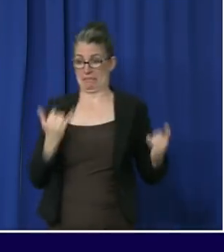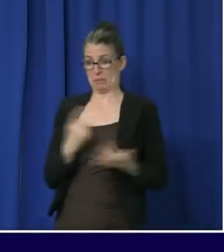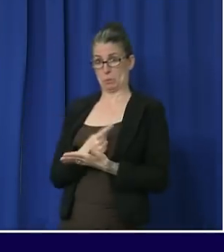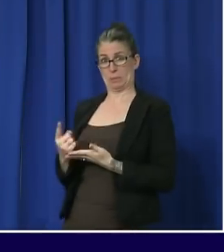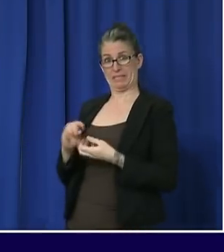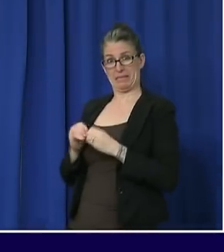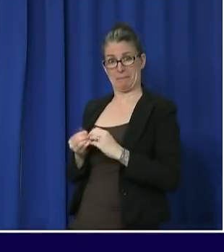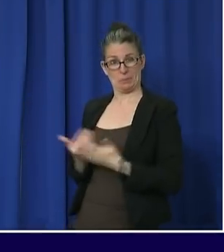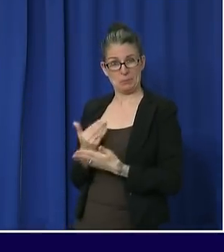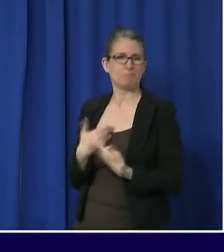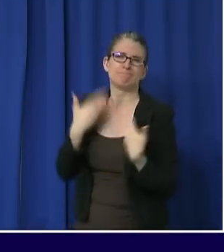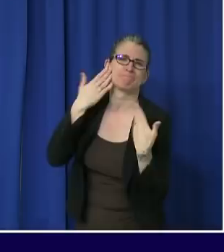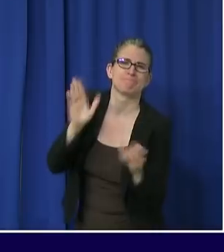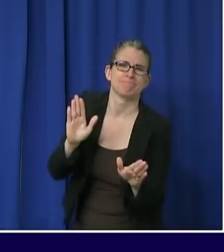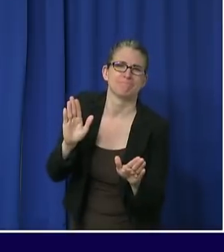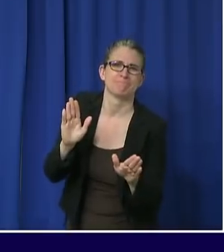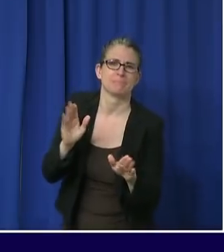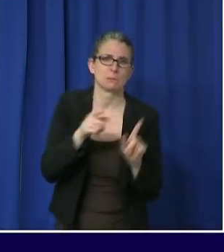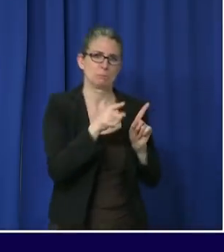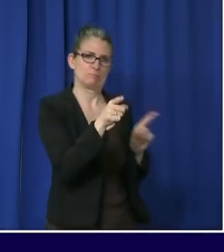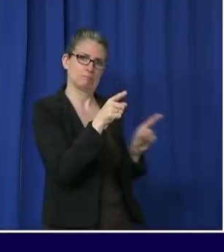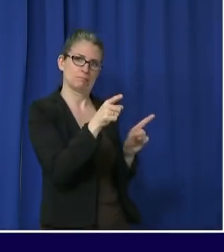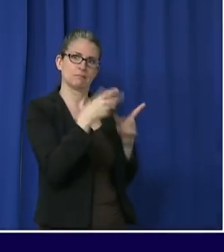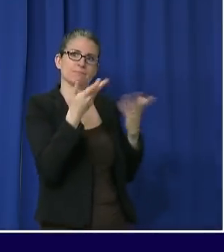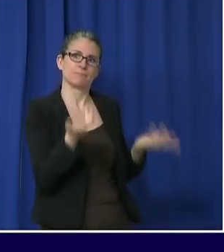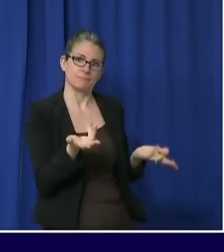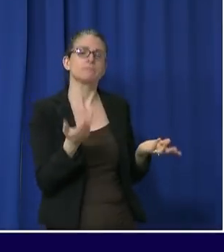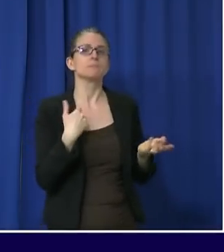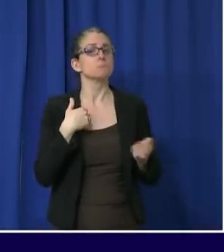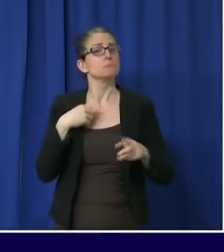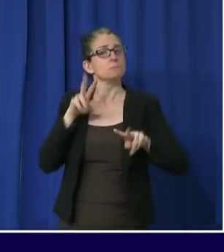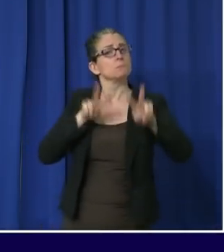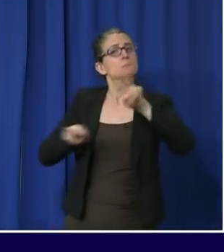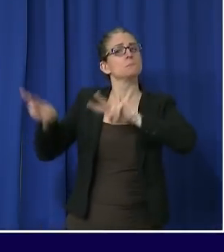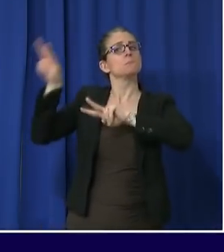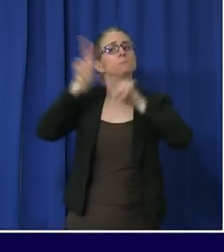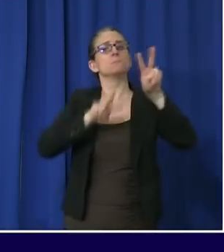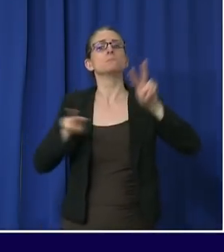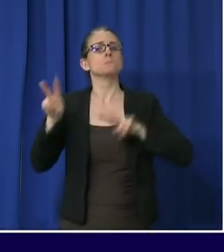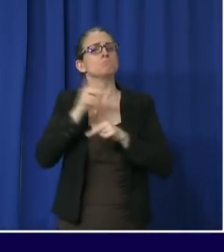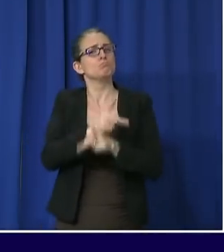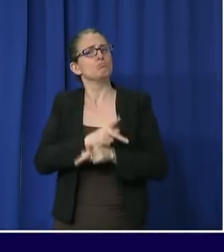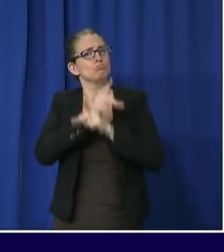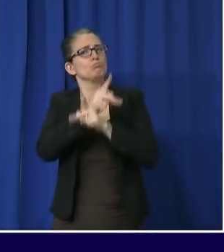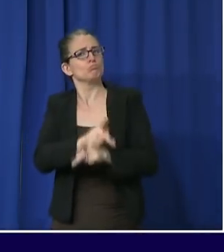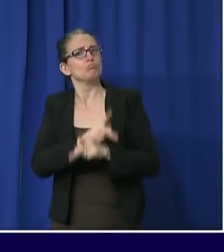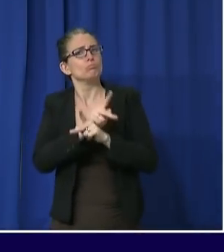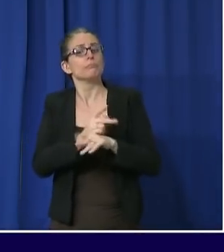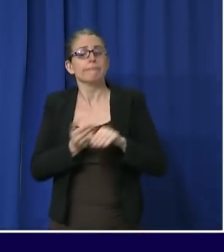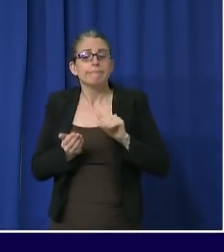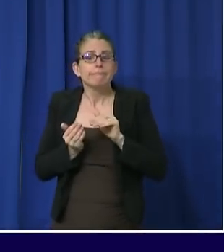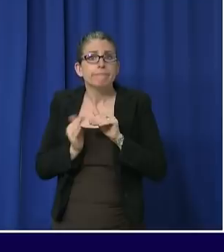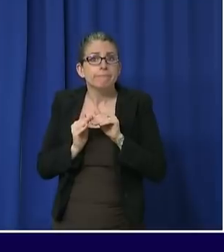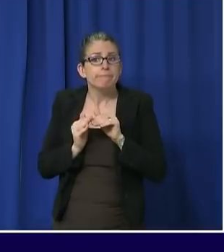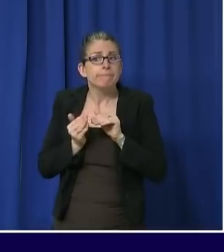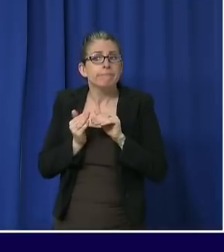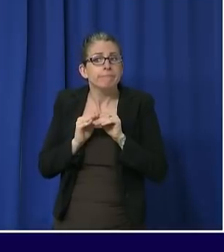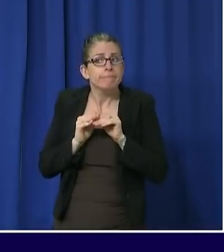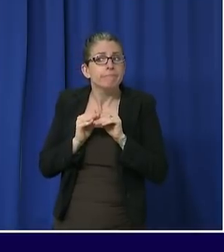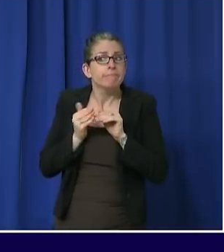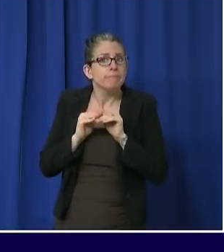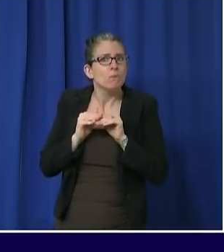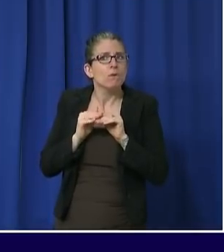day-to-day variations are interesting, but what we base our policy decision making on is really much more